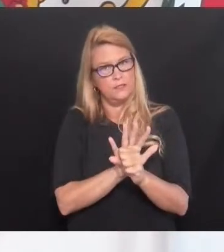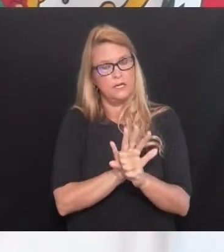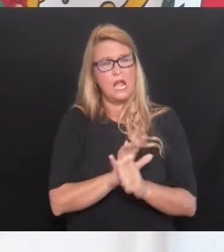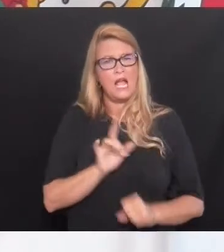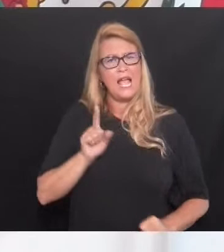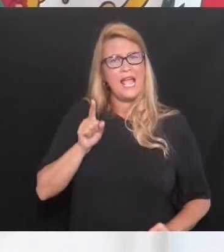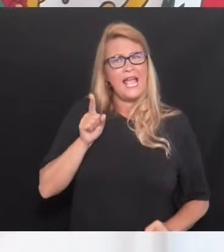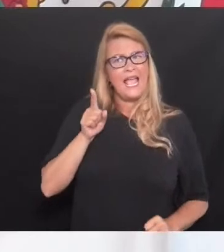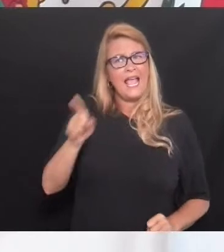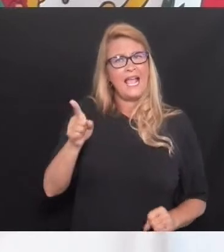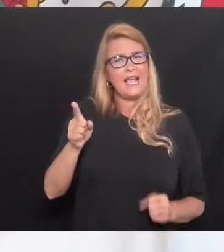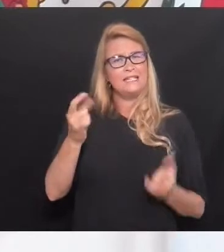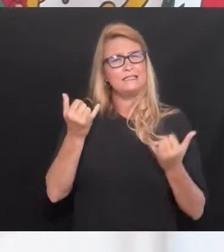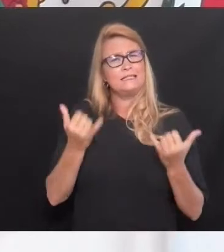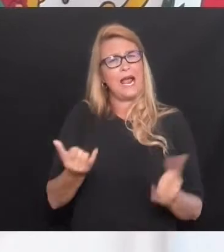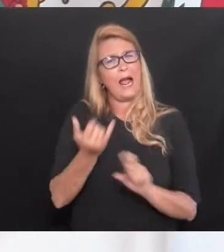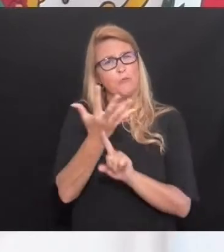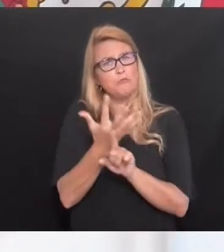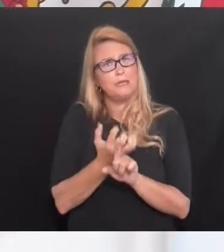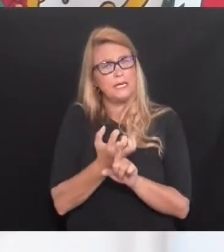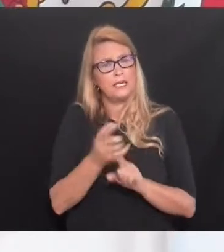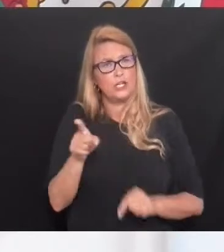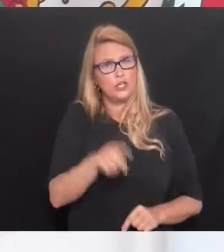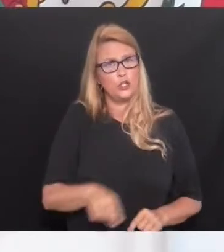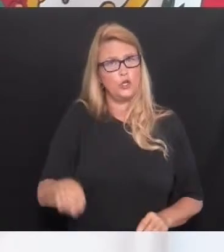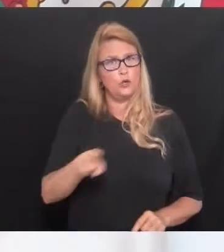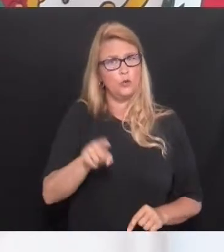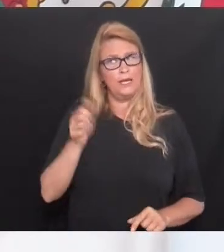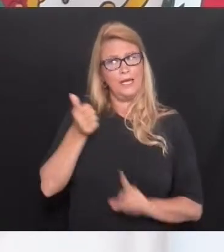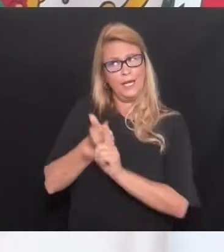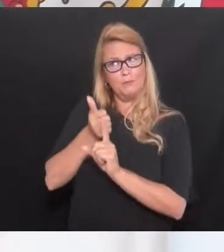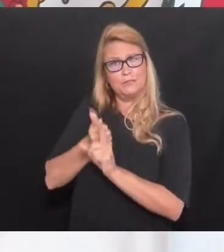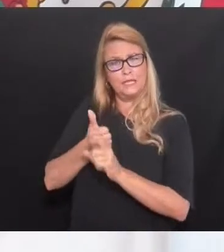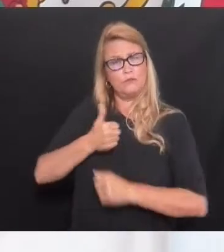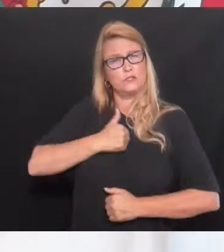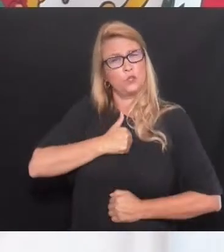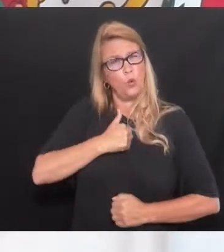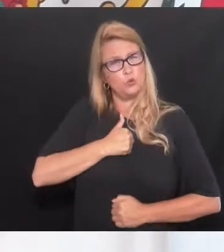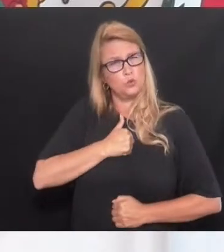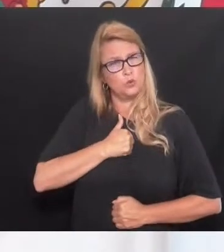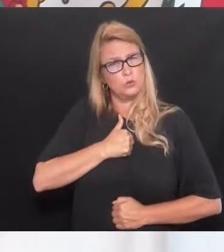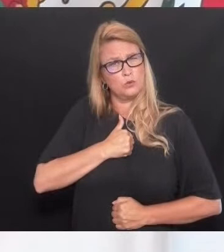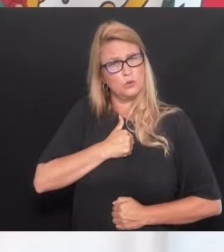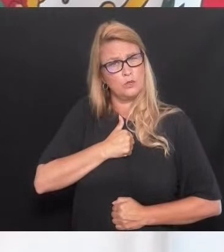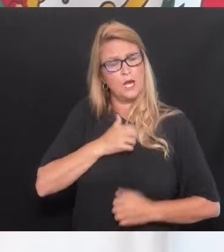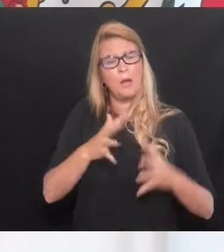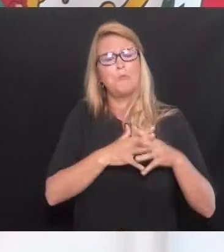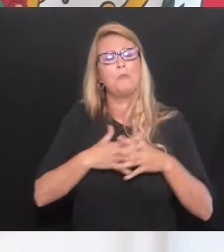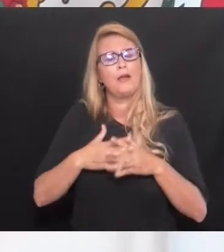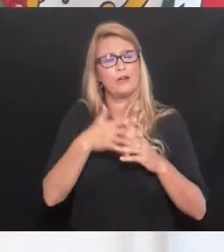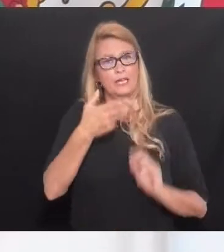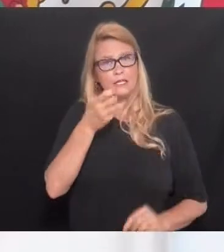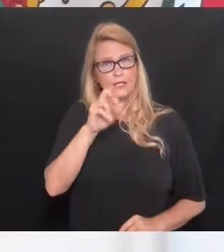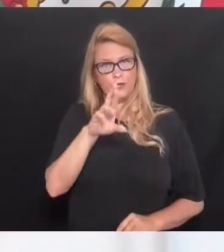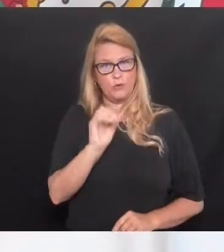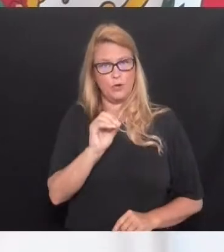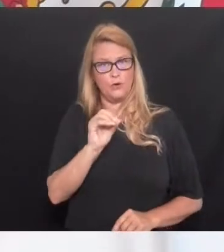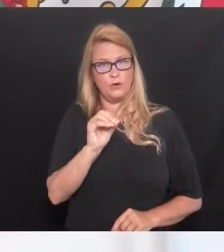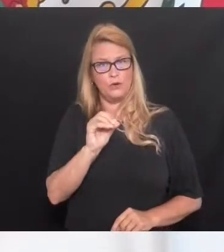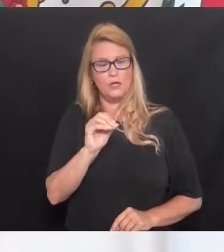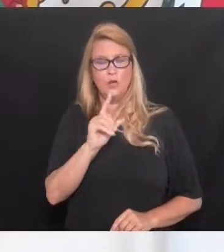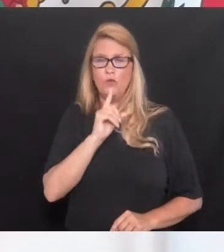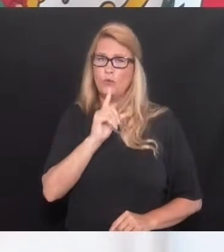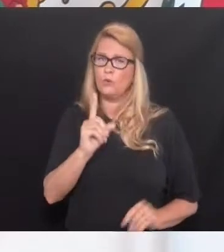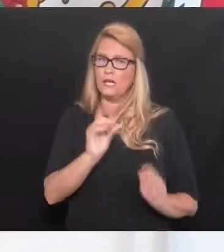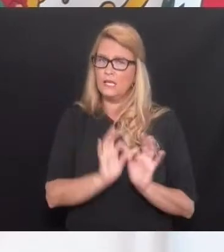He's sitting with you and saying, as a soldier, as an American hero, absolutely how important it is